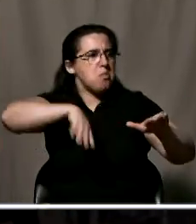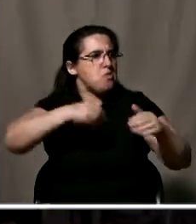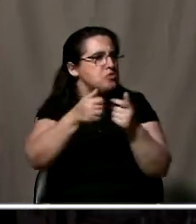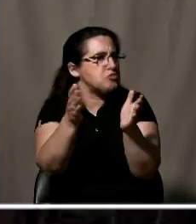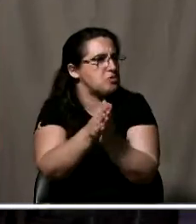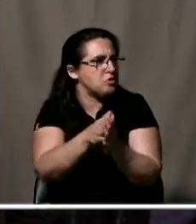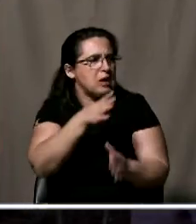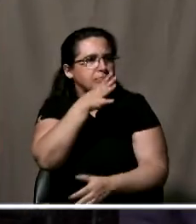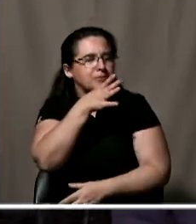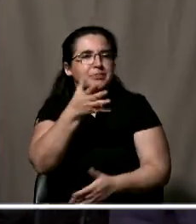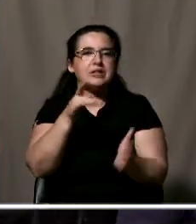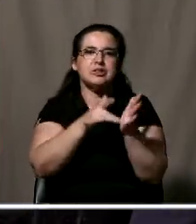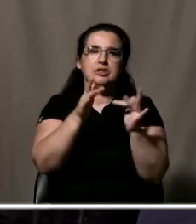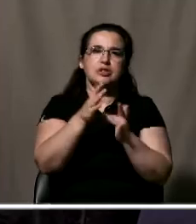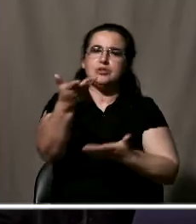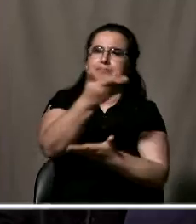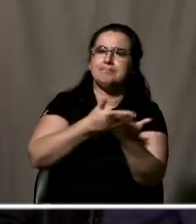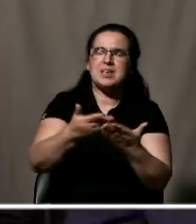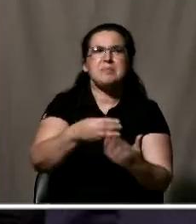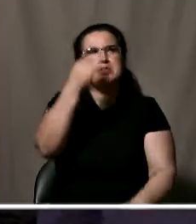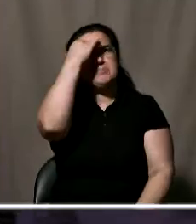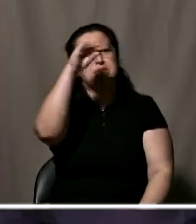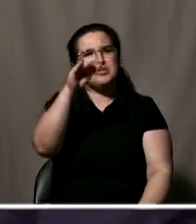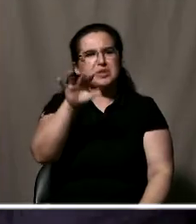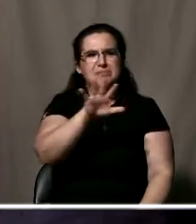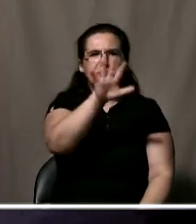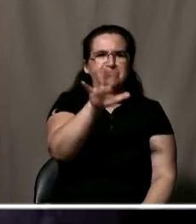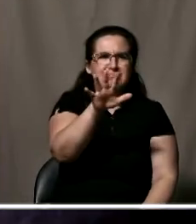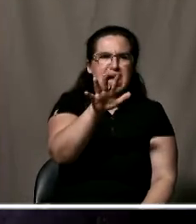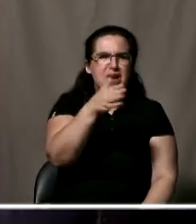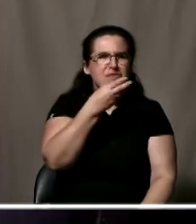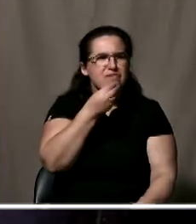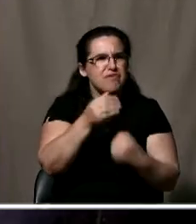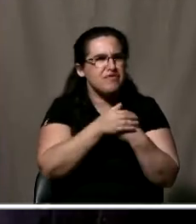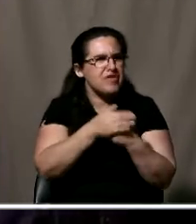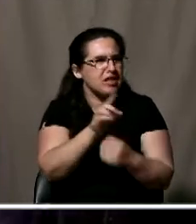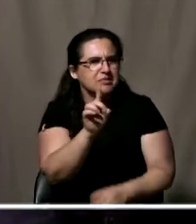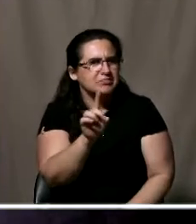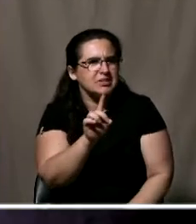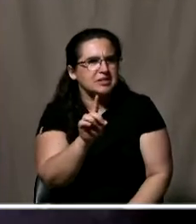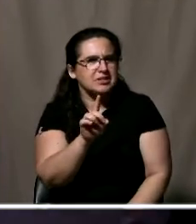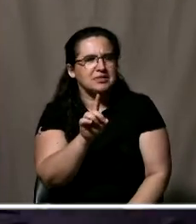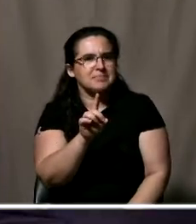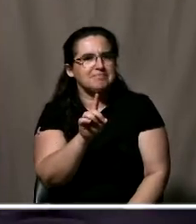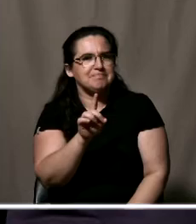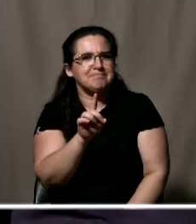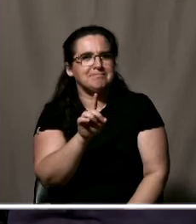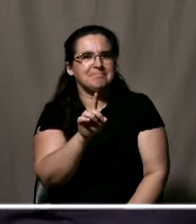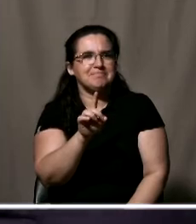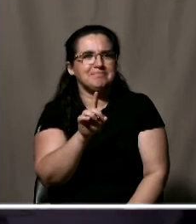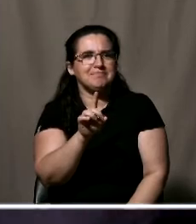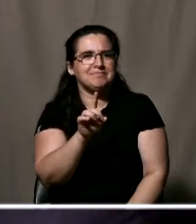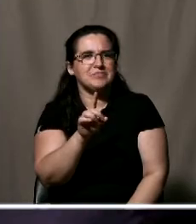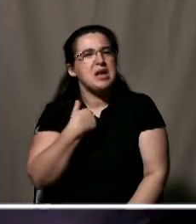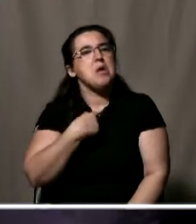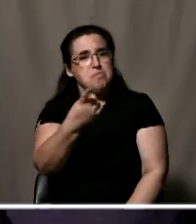look that old. E vocês podem dizer, Pastor, não tem um aspecto Have assim tão velho. Have you been to your optometrist recently and had your glasses adjusted?